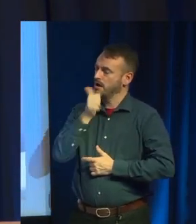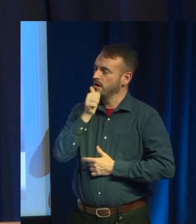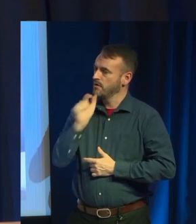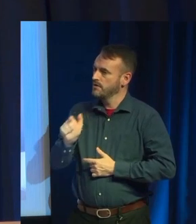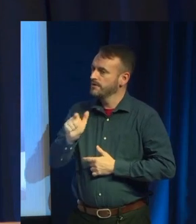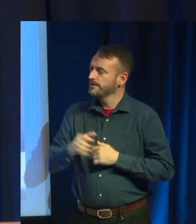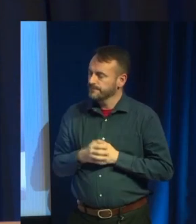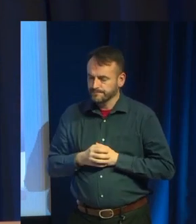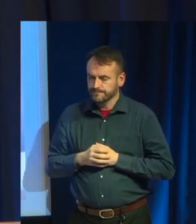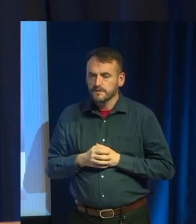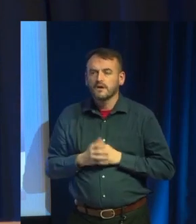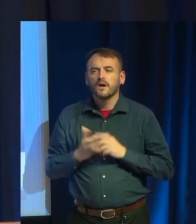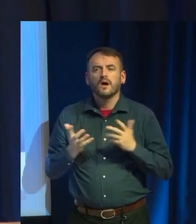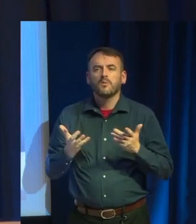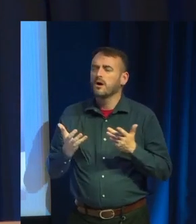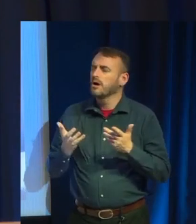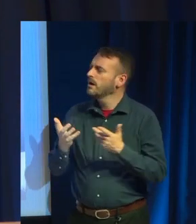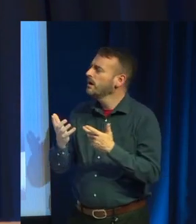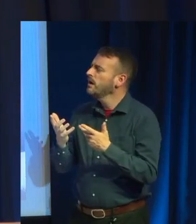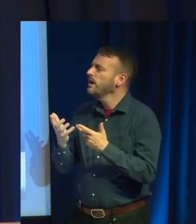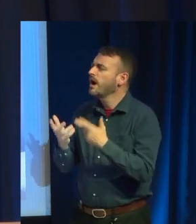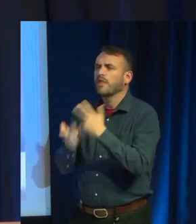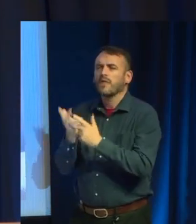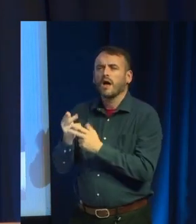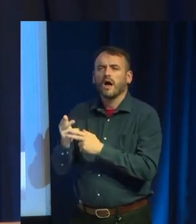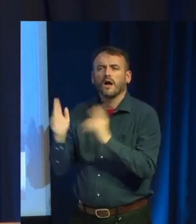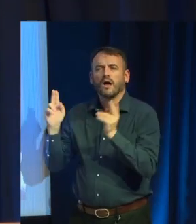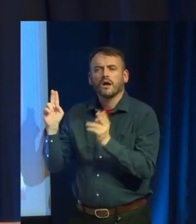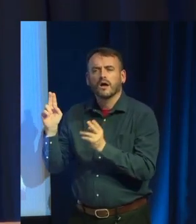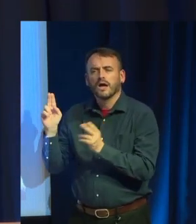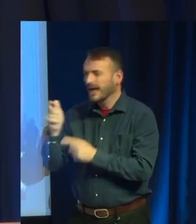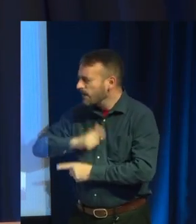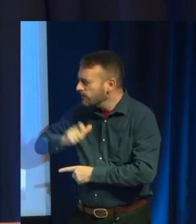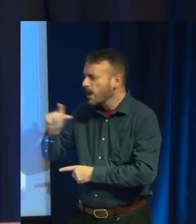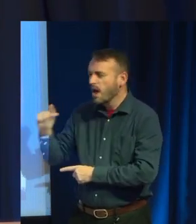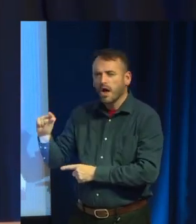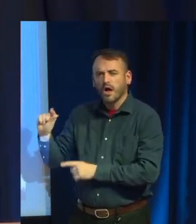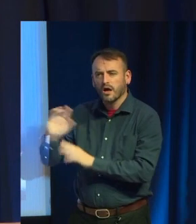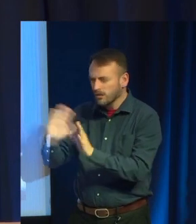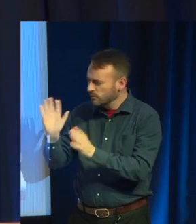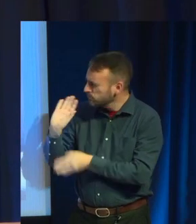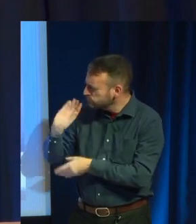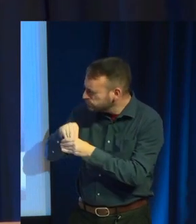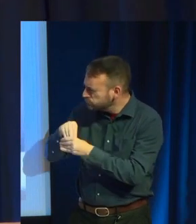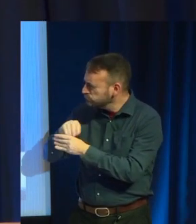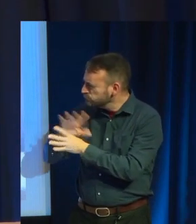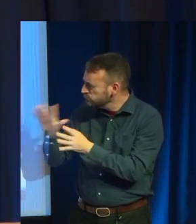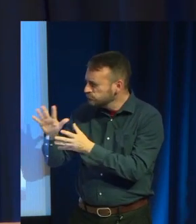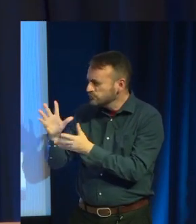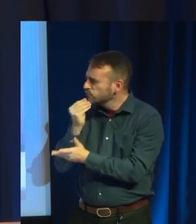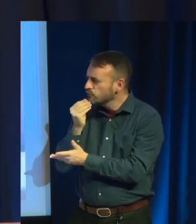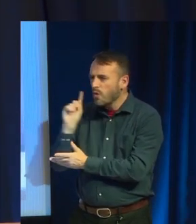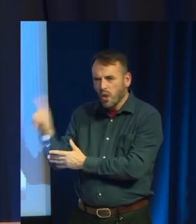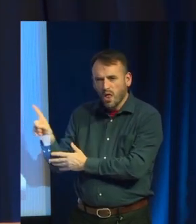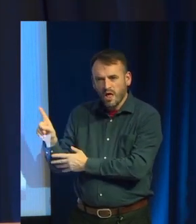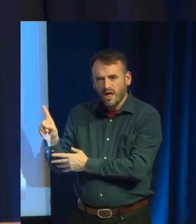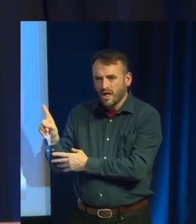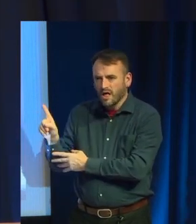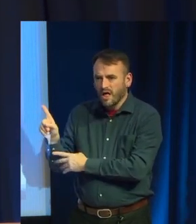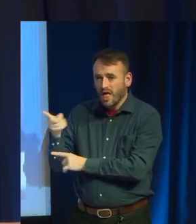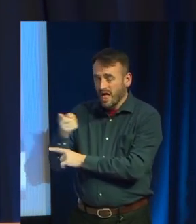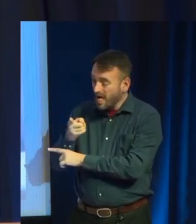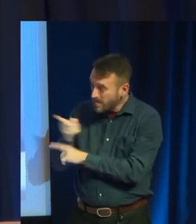aren't relevant or talk about people who aren't actually in the game, try to